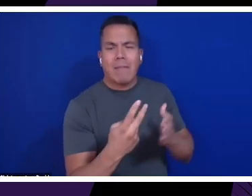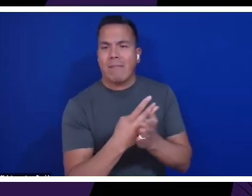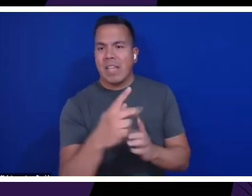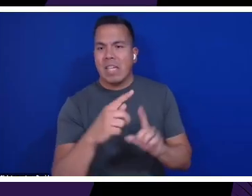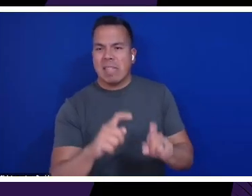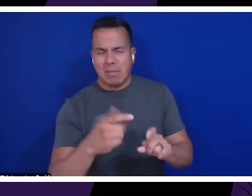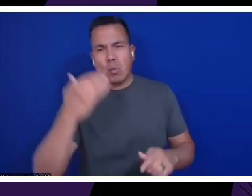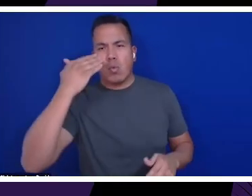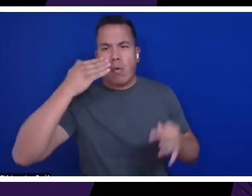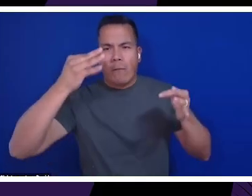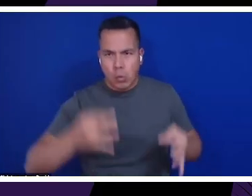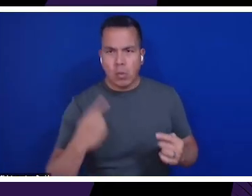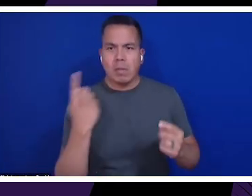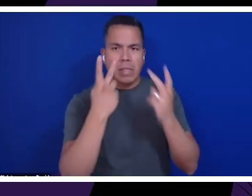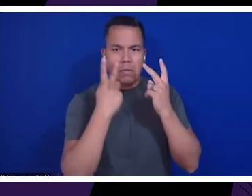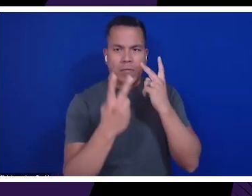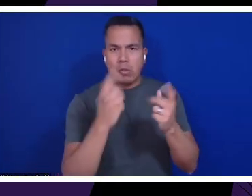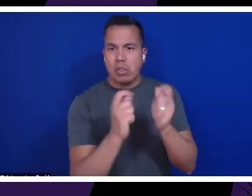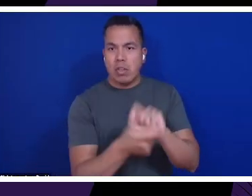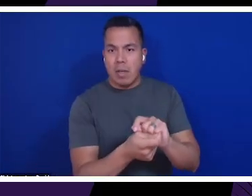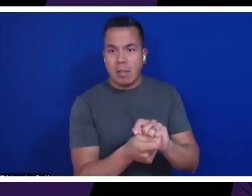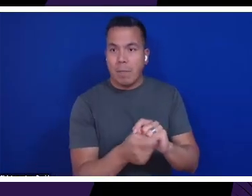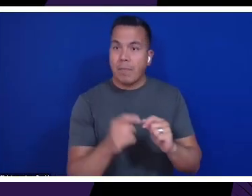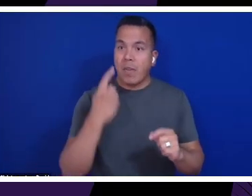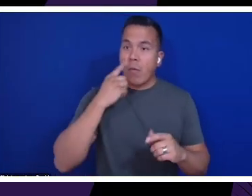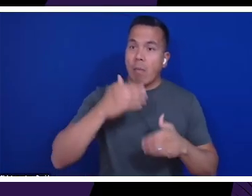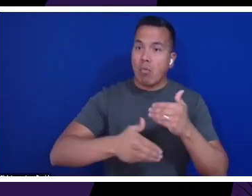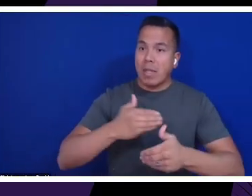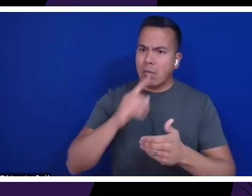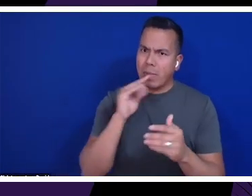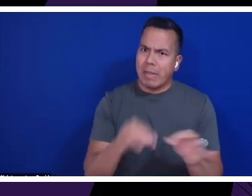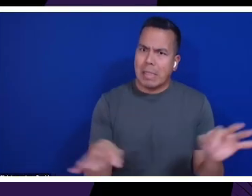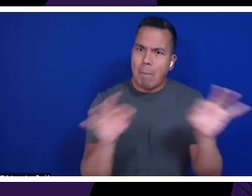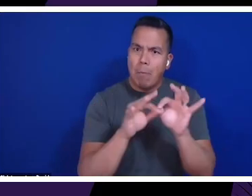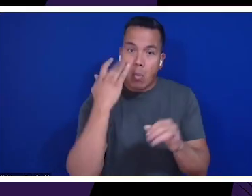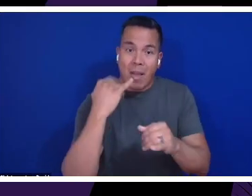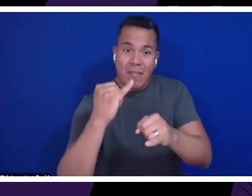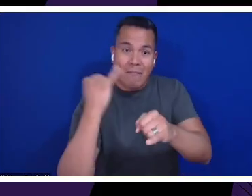visually. For processing specifically, this is critical because the final image is the delivery.